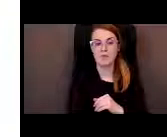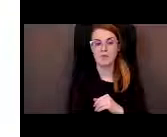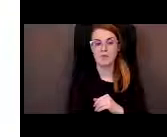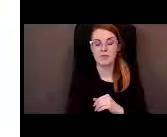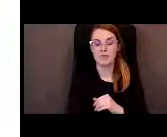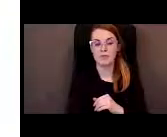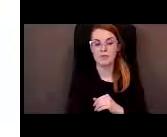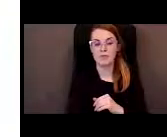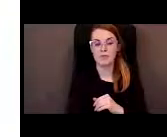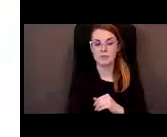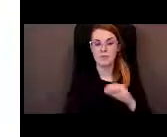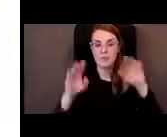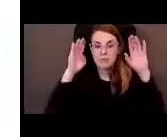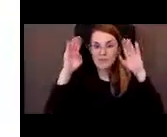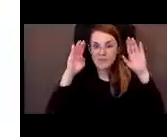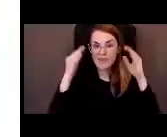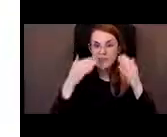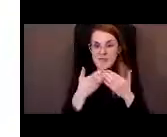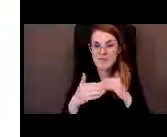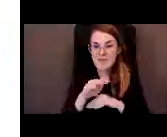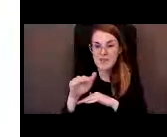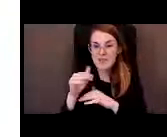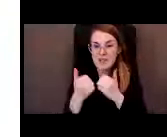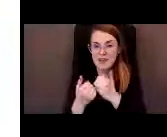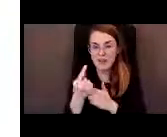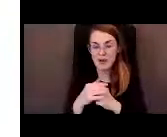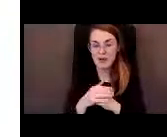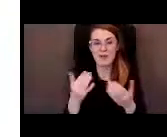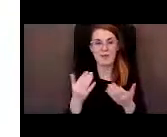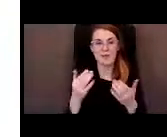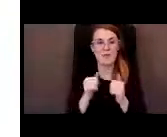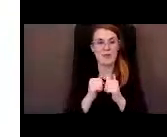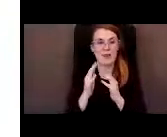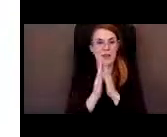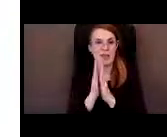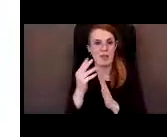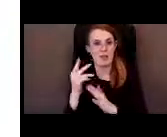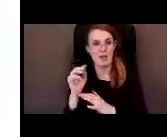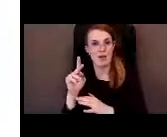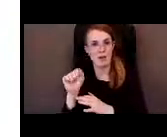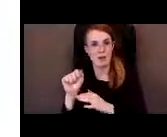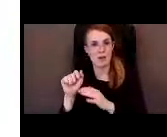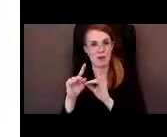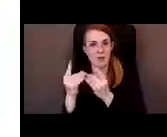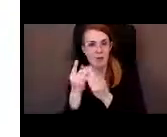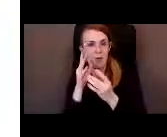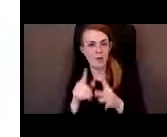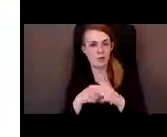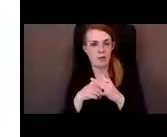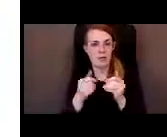Hi, good evening, everybody. I believe Greg Montez with the Parks Department is going to say a few opening words.